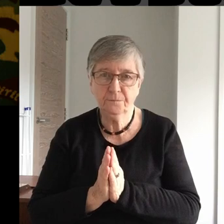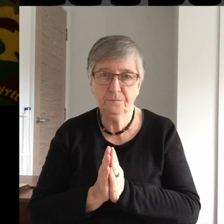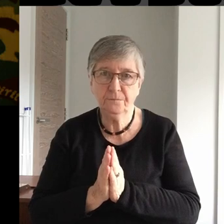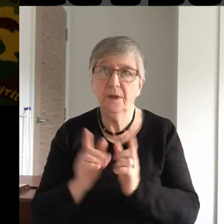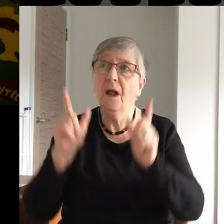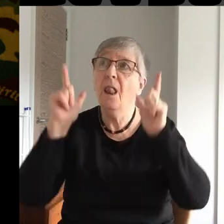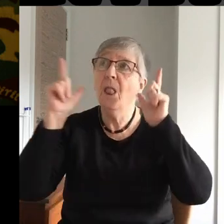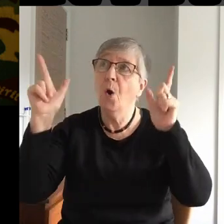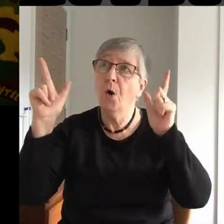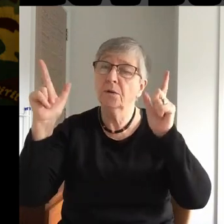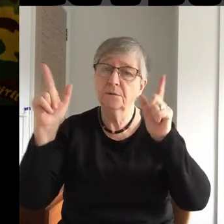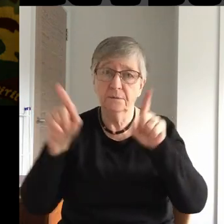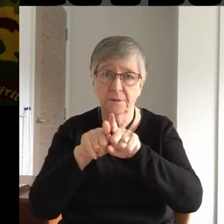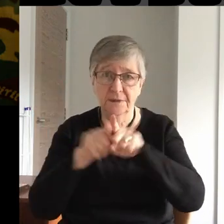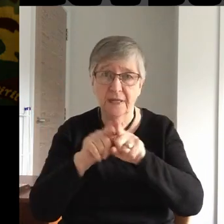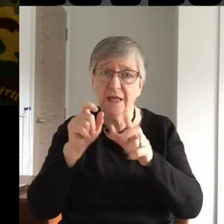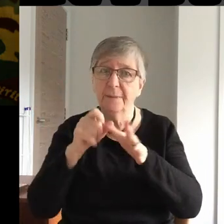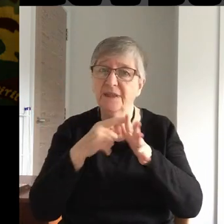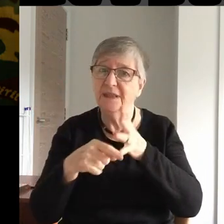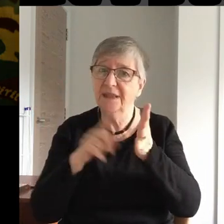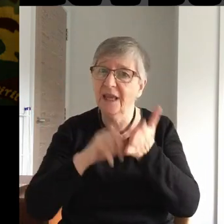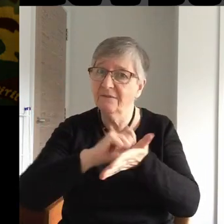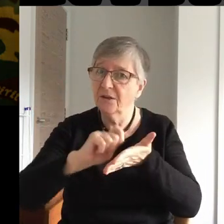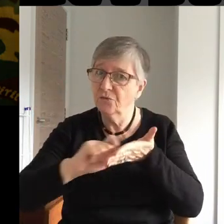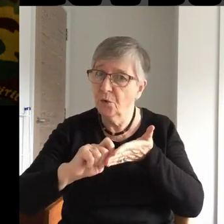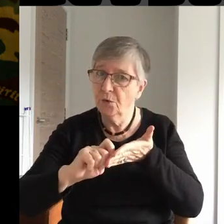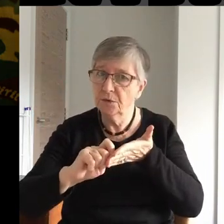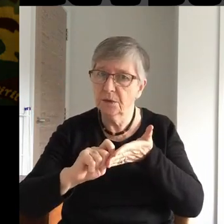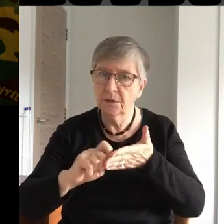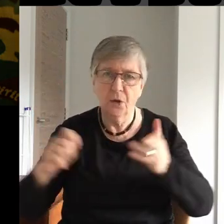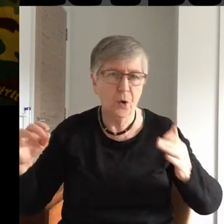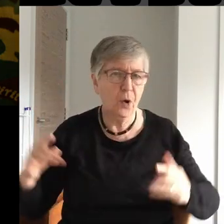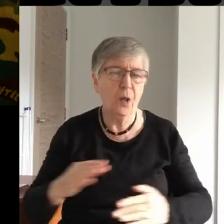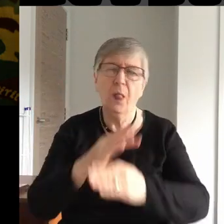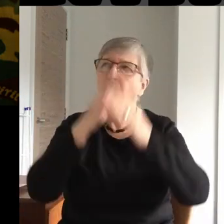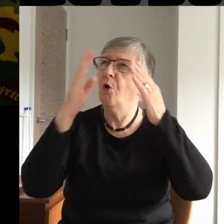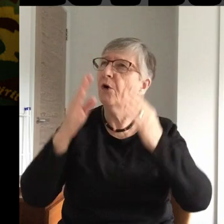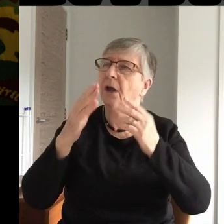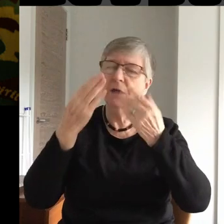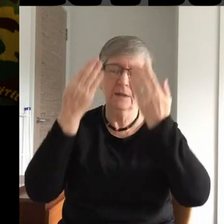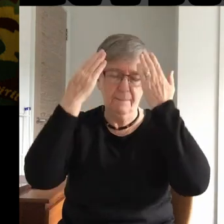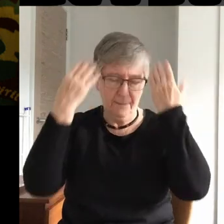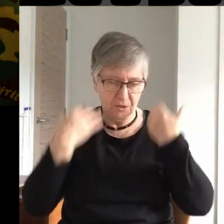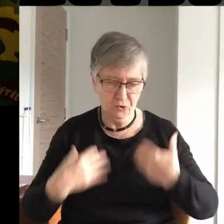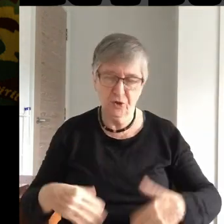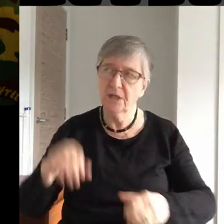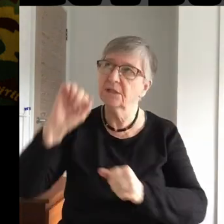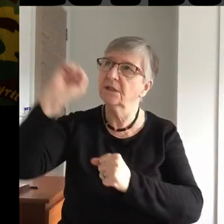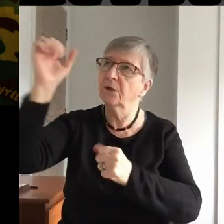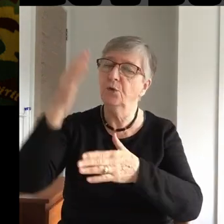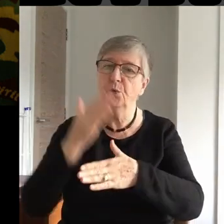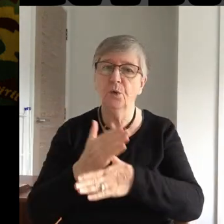Lord, as the psalmist said in these verses we read earlier, glorious and majestic are your deeds.